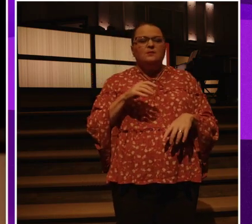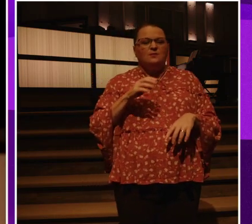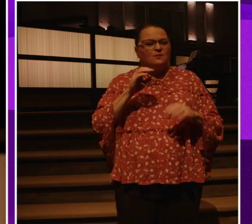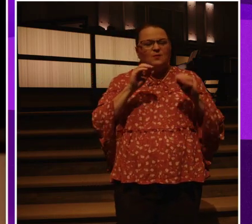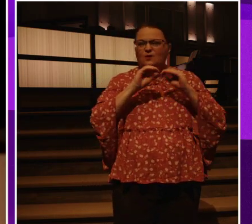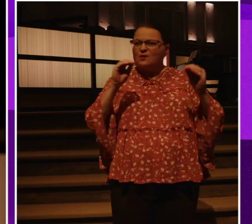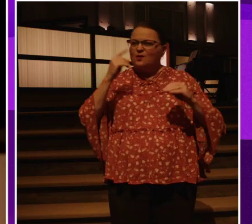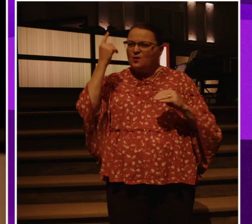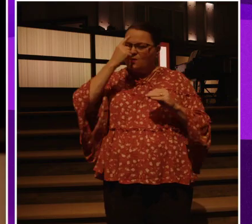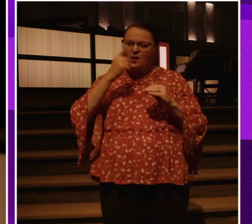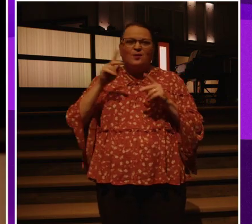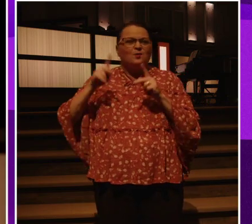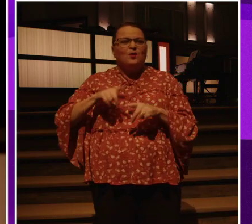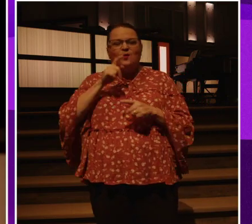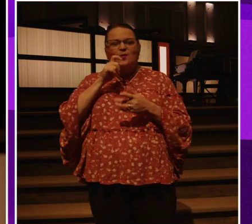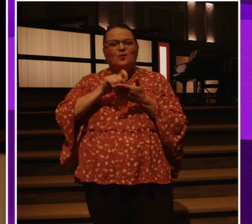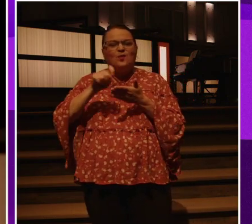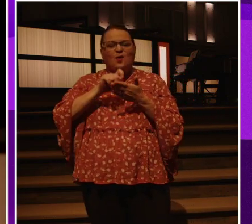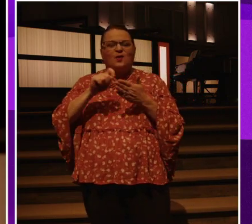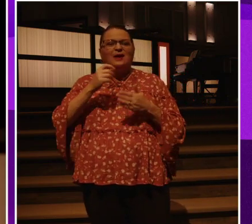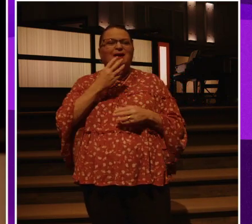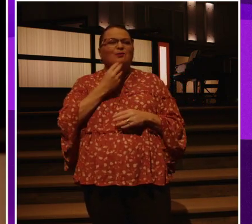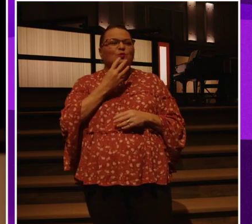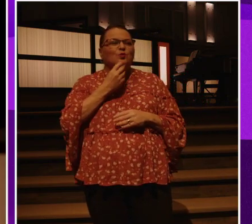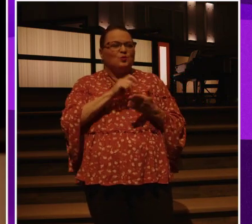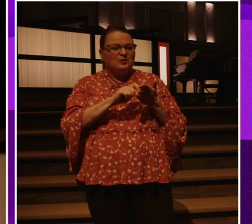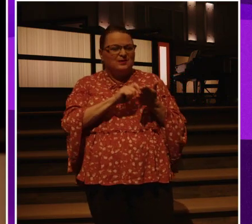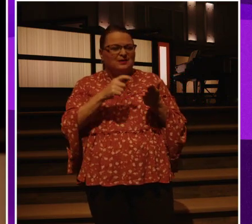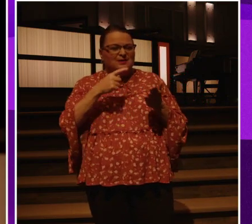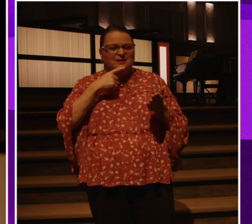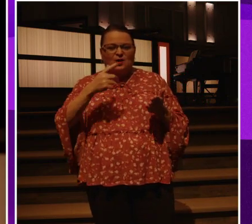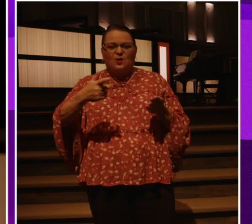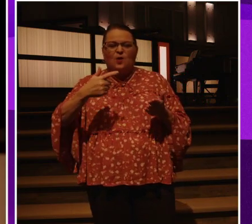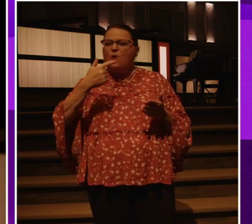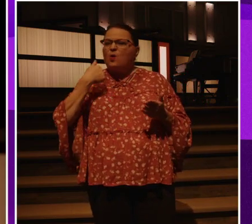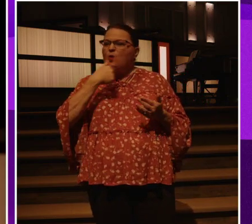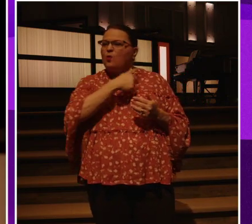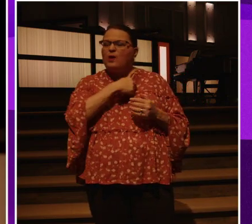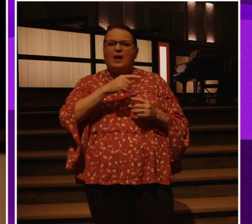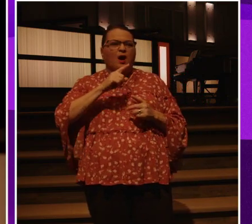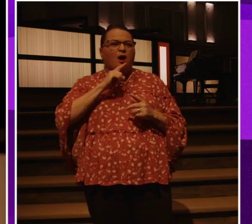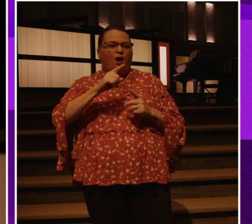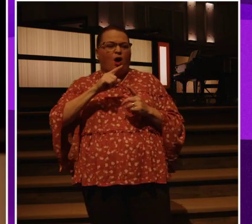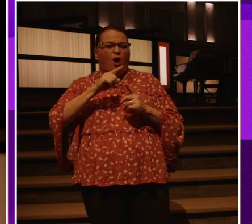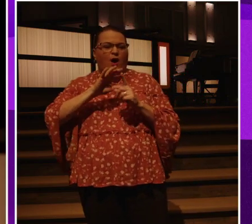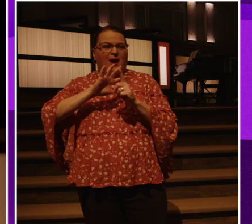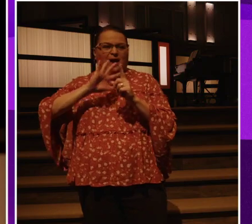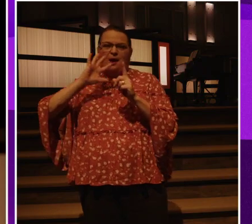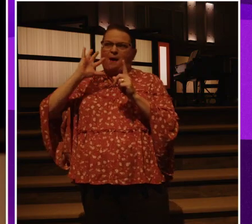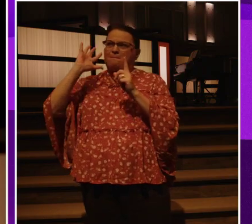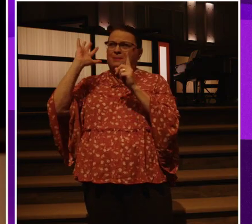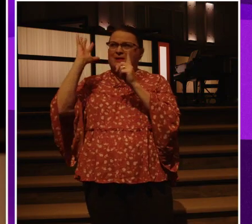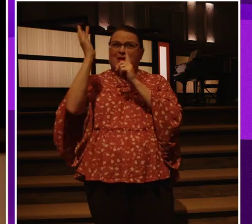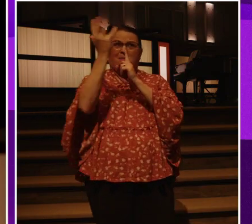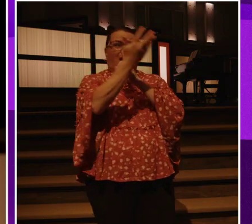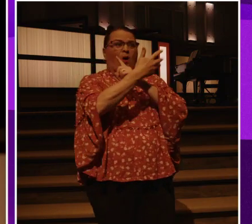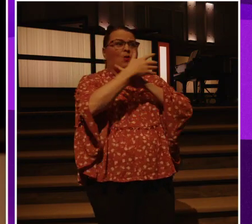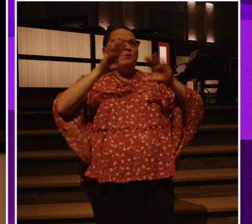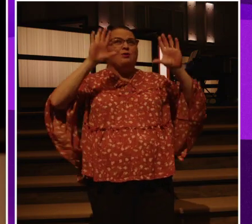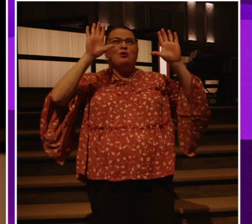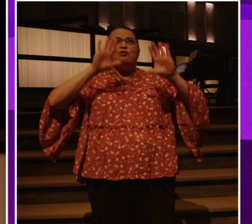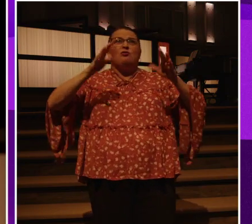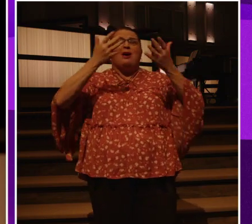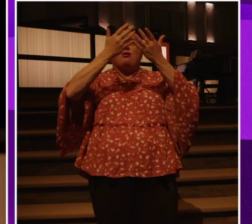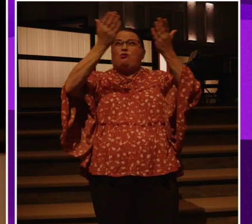wonder the writer of the Hebrew epistle said, we're encompassed about with such a great cloud of witnesses. So let's